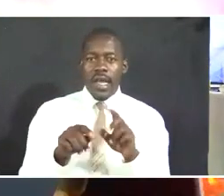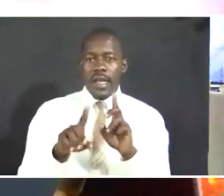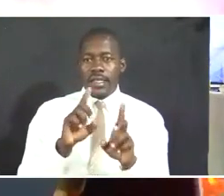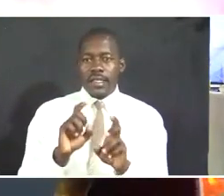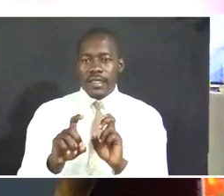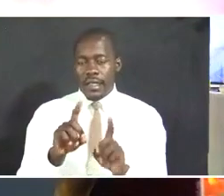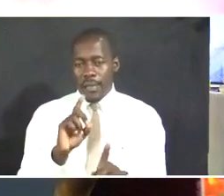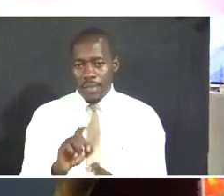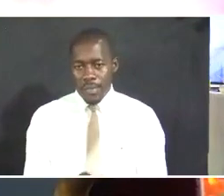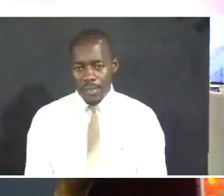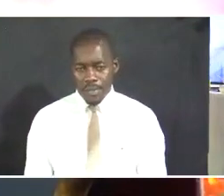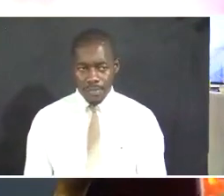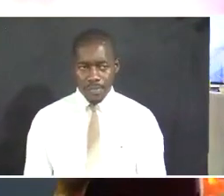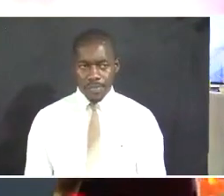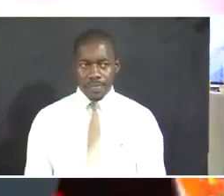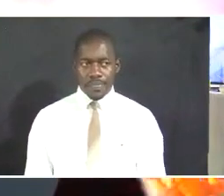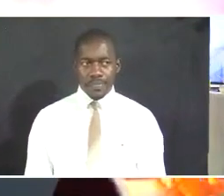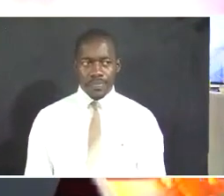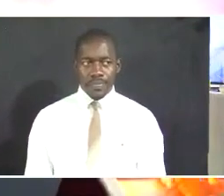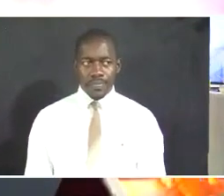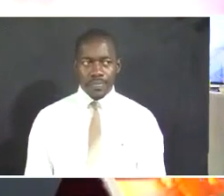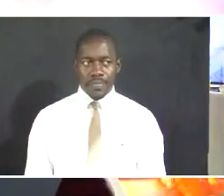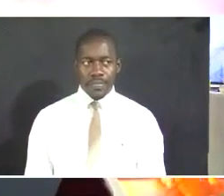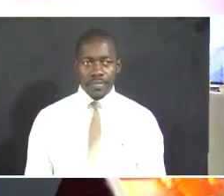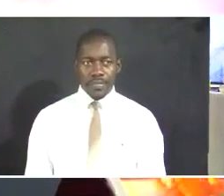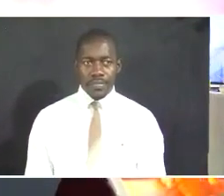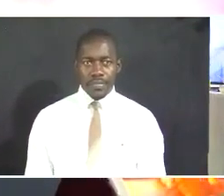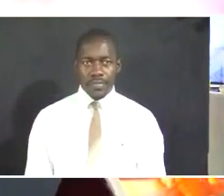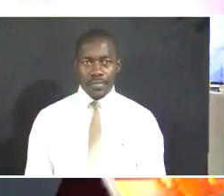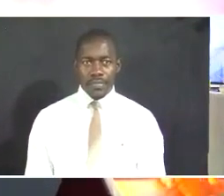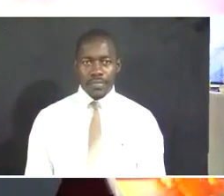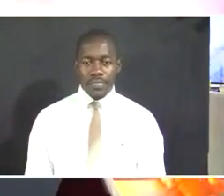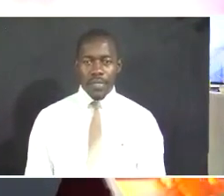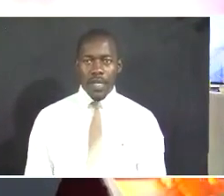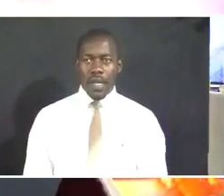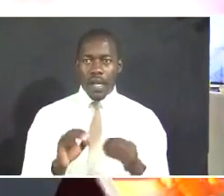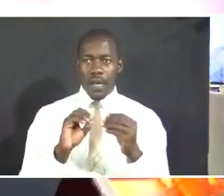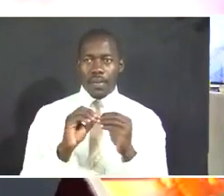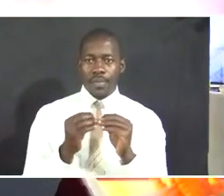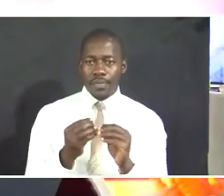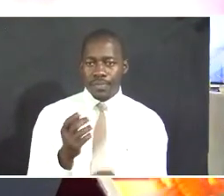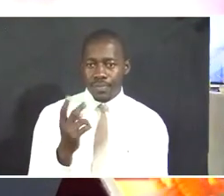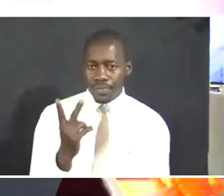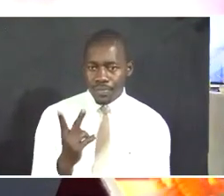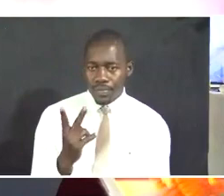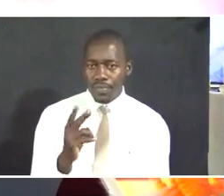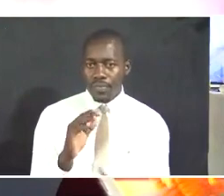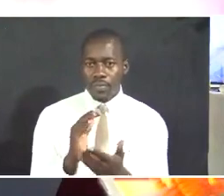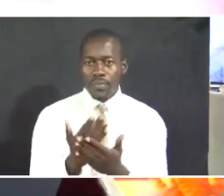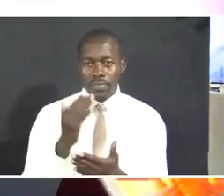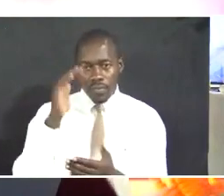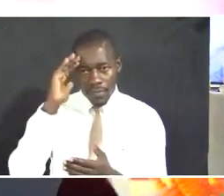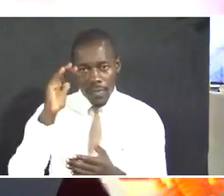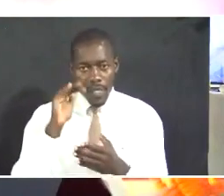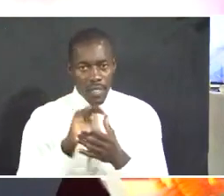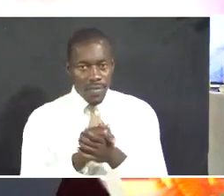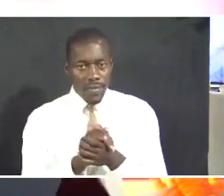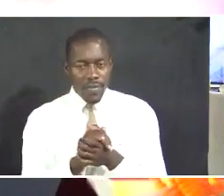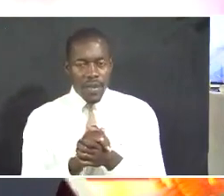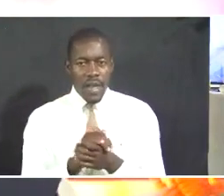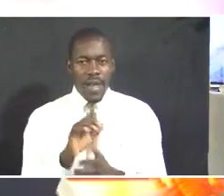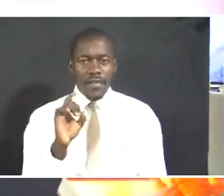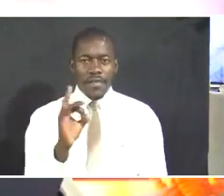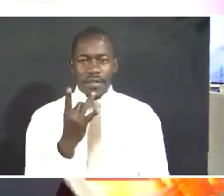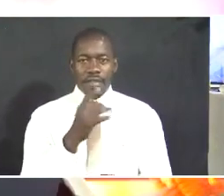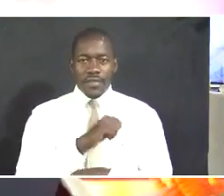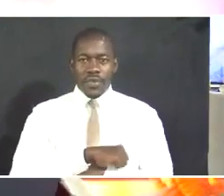and learning in them. Number two, kuna the issue, of course, as Madam said. Some believe that Adventist schools are very expensive. But